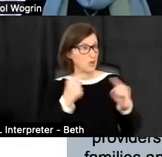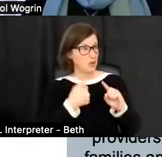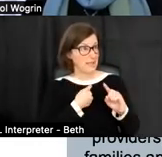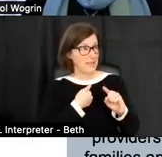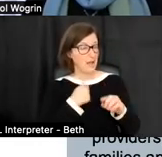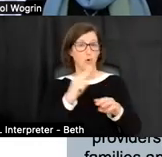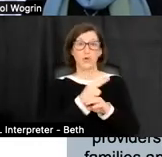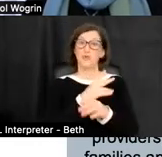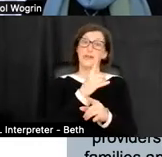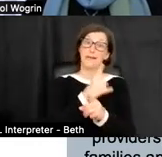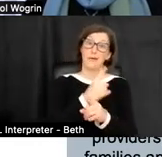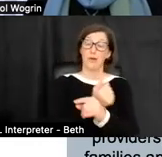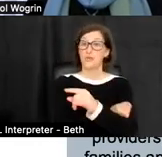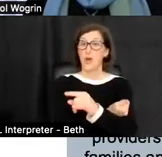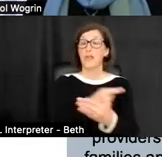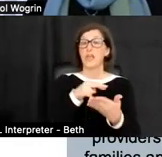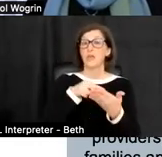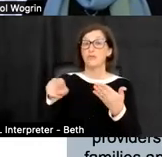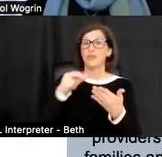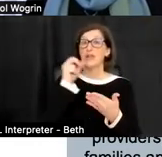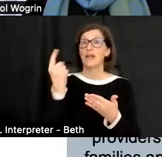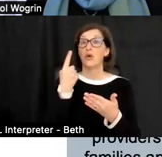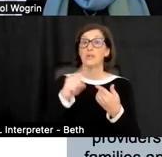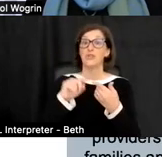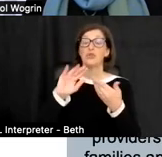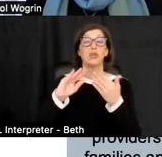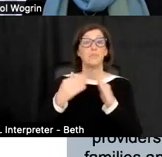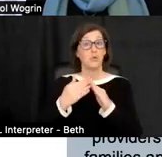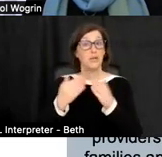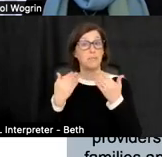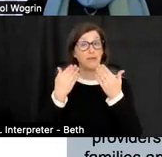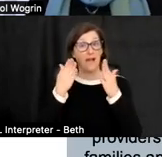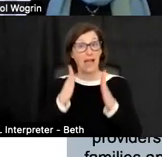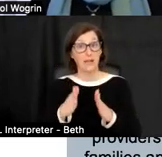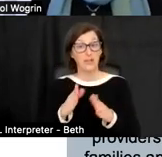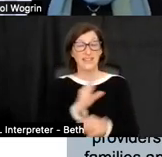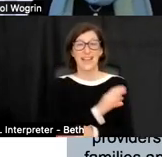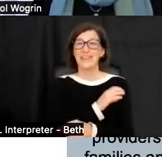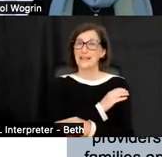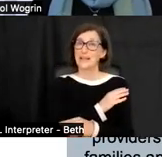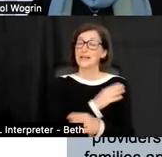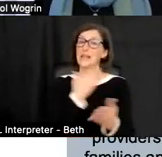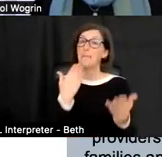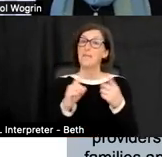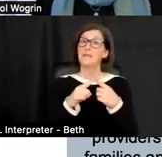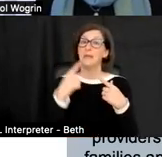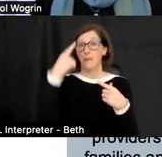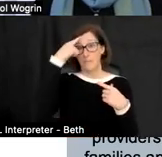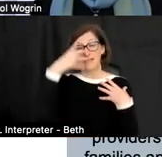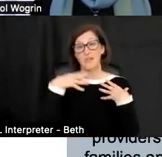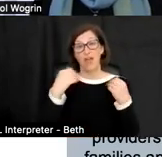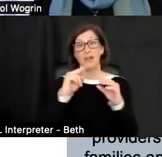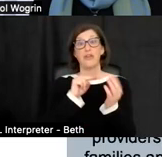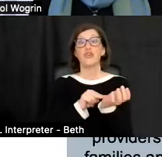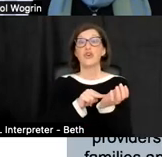they refer them not only to the community cutters in the clinics, but potentially to the mental health nurse in the districts that